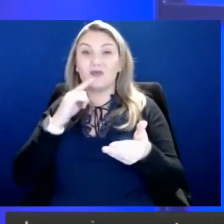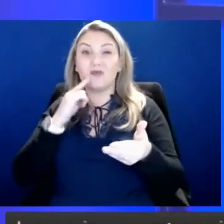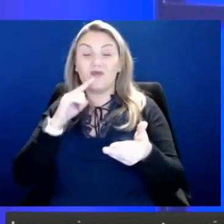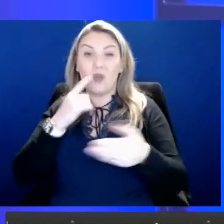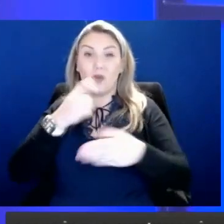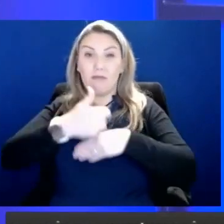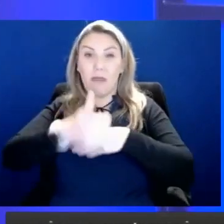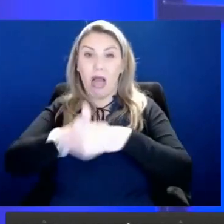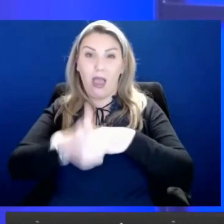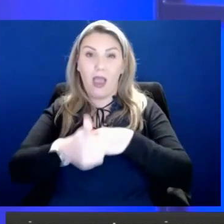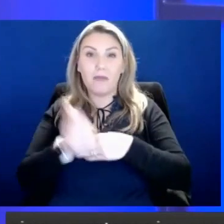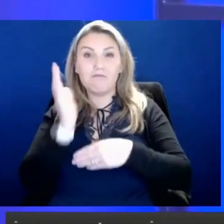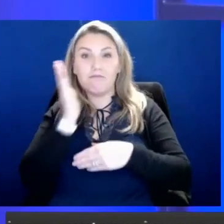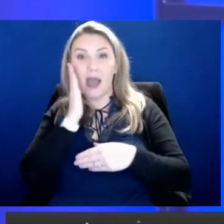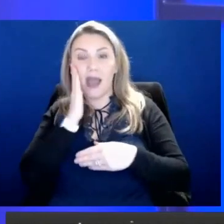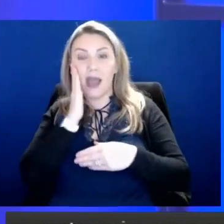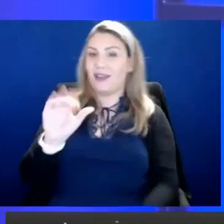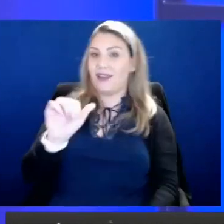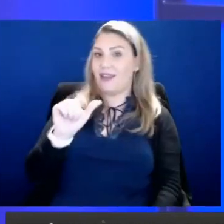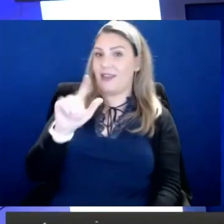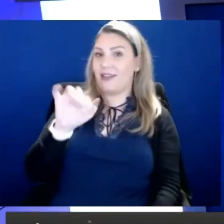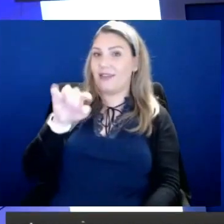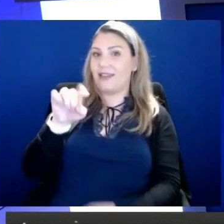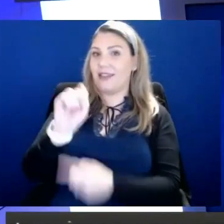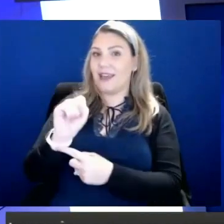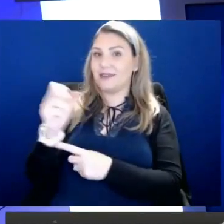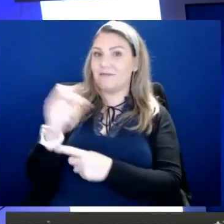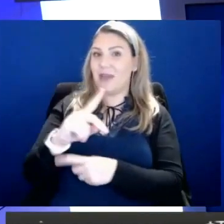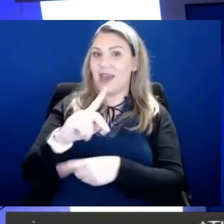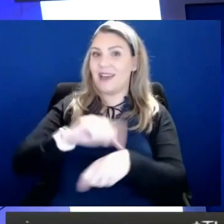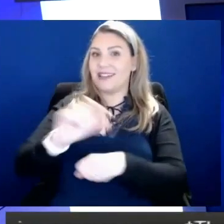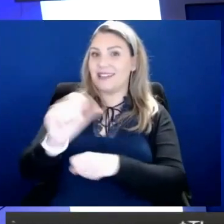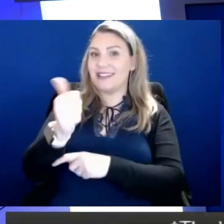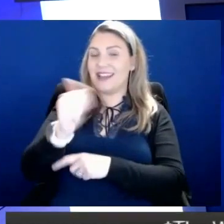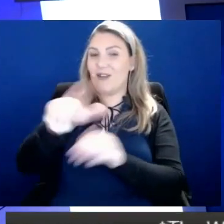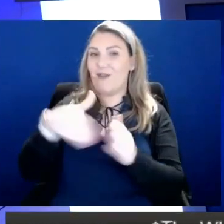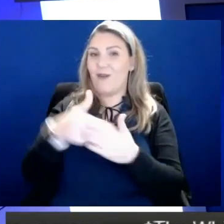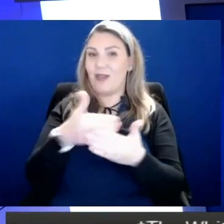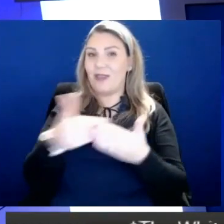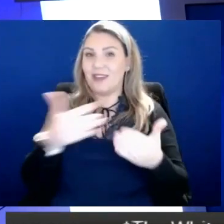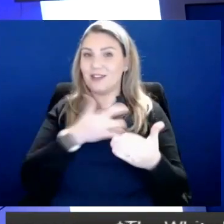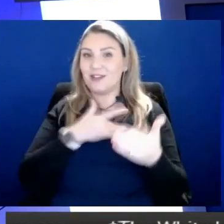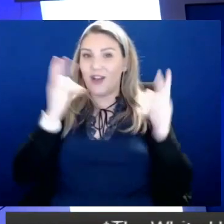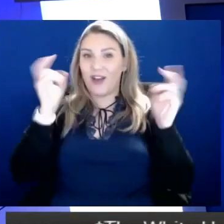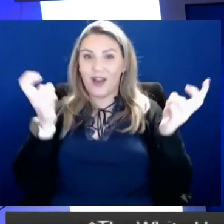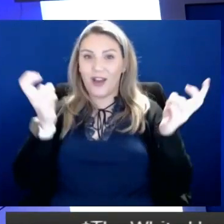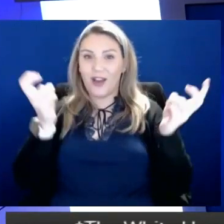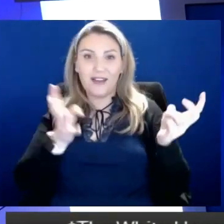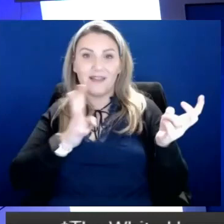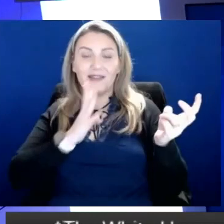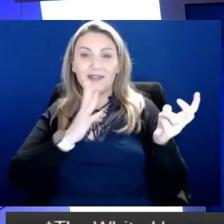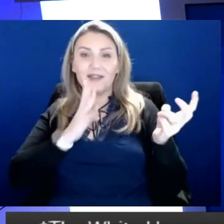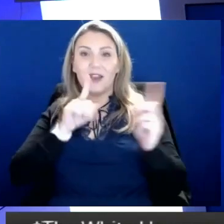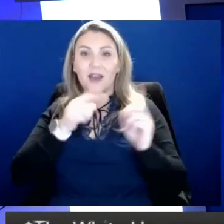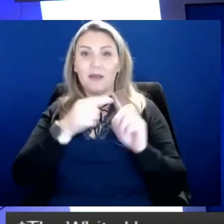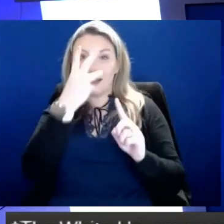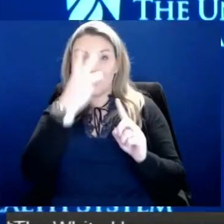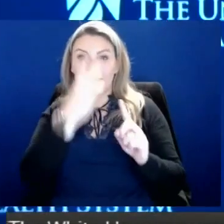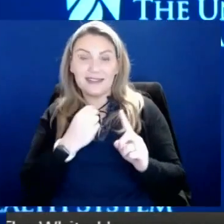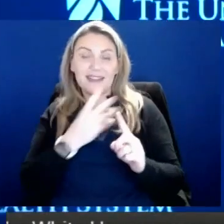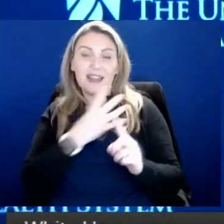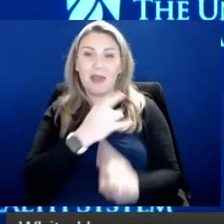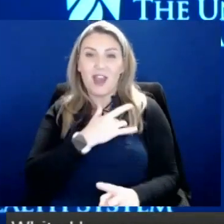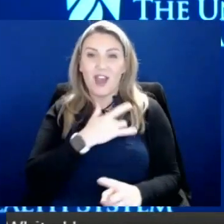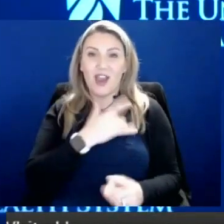back at 10 o'clock for All Things Heart. So tell us, my friend, what's going on today? We're talking about sleep and the heart, and everyone can relate to this in one